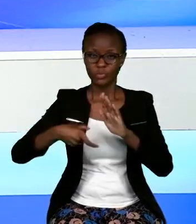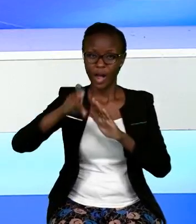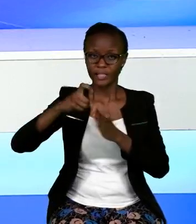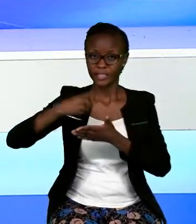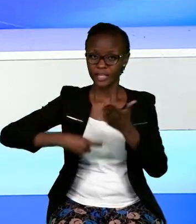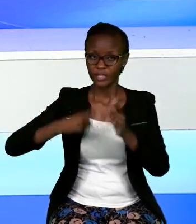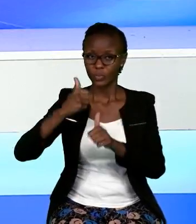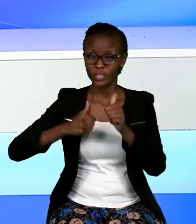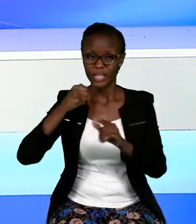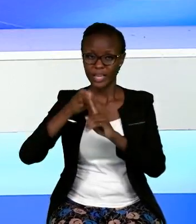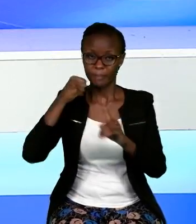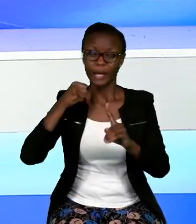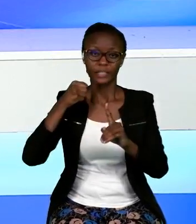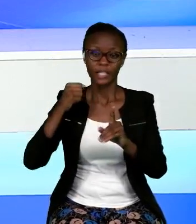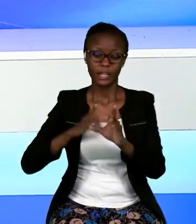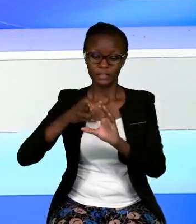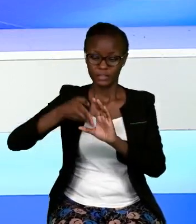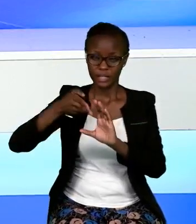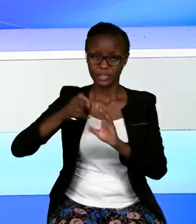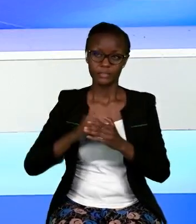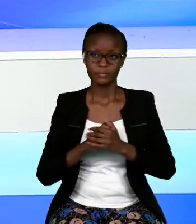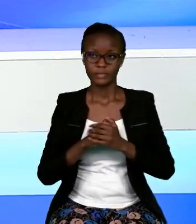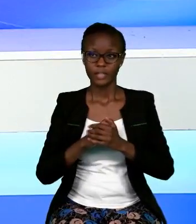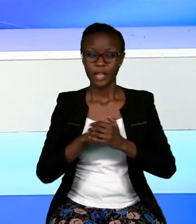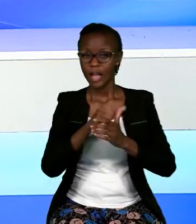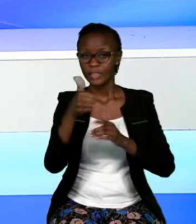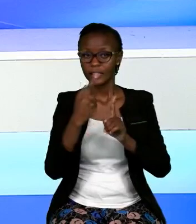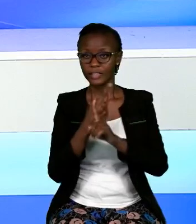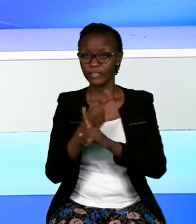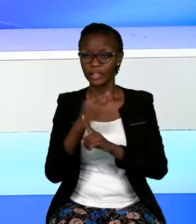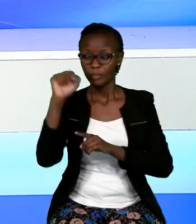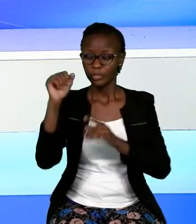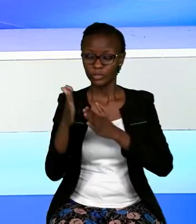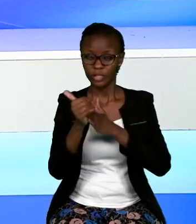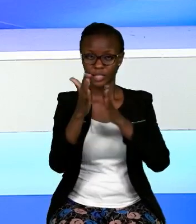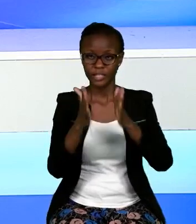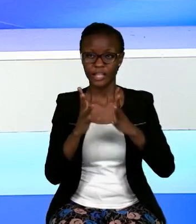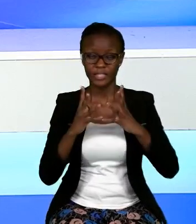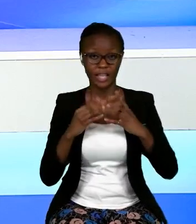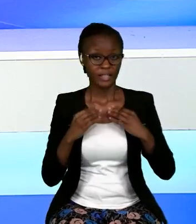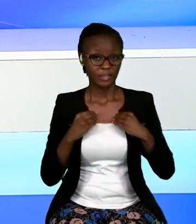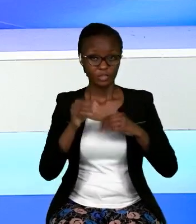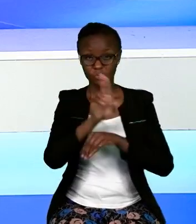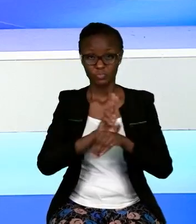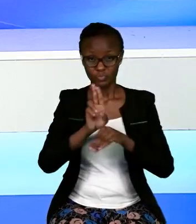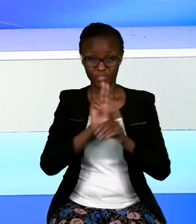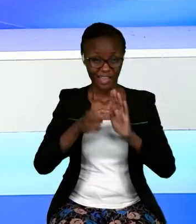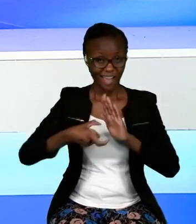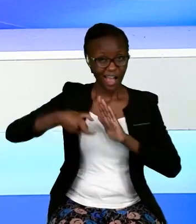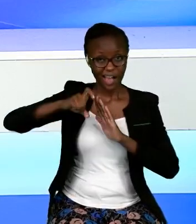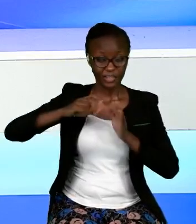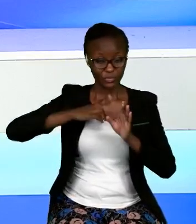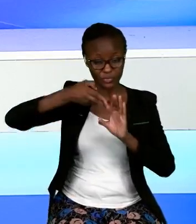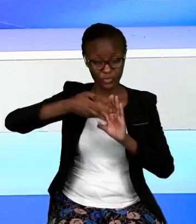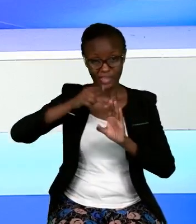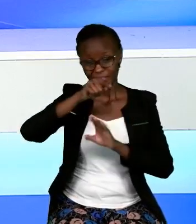affecting fuel prices. This even as various political leaders fought the government for allowing the fuel prices to increase, which has been